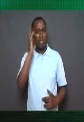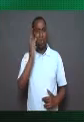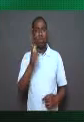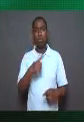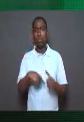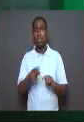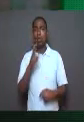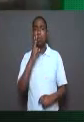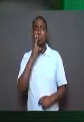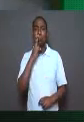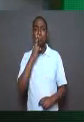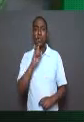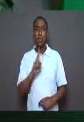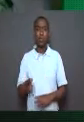smoking.